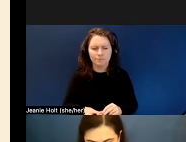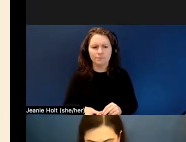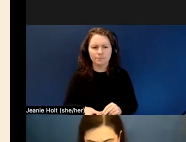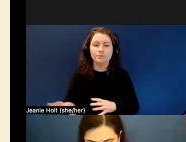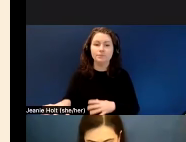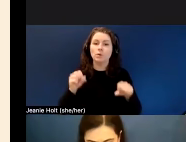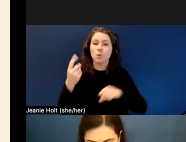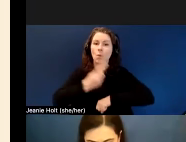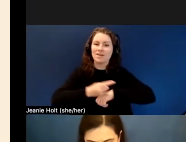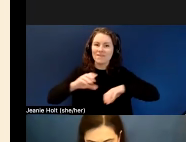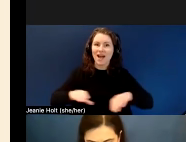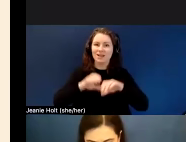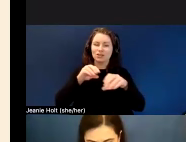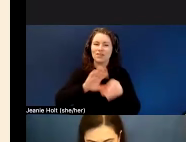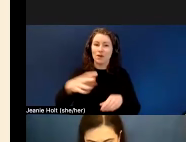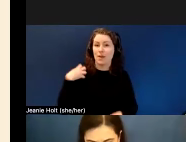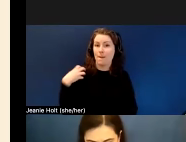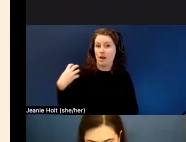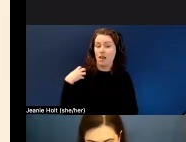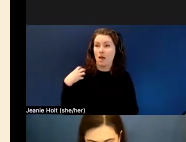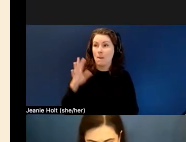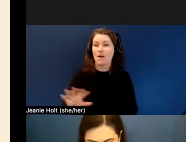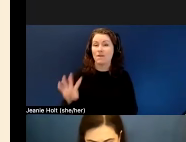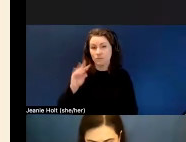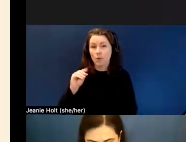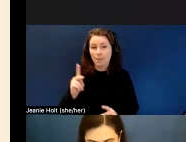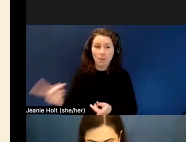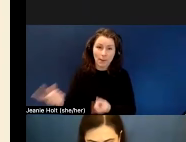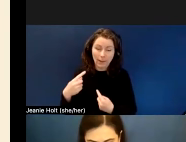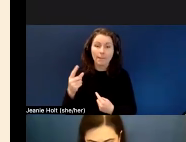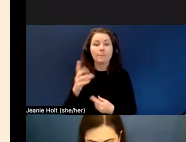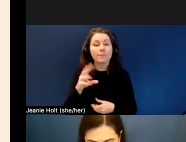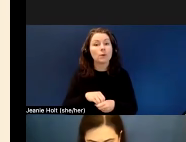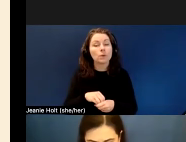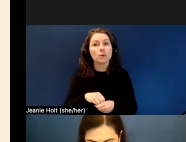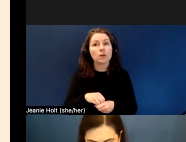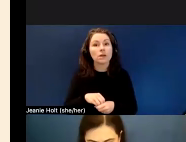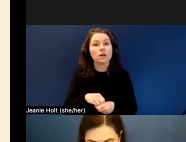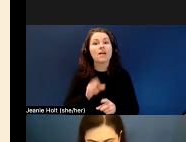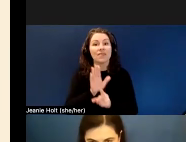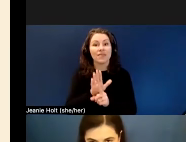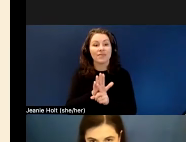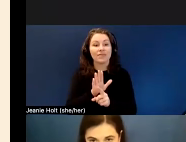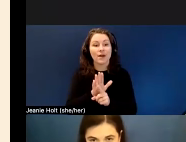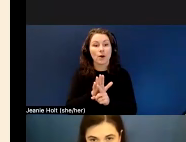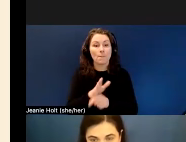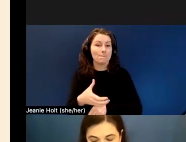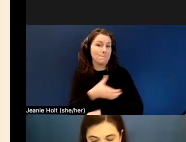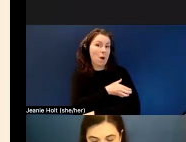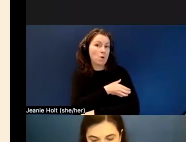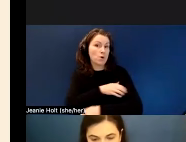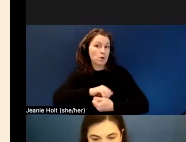day of action at their capital and brought in about 40 people, including their Power Coalition, which is